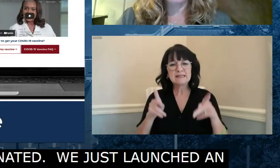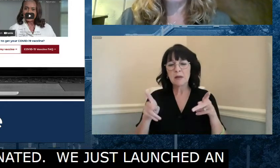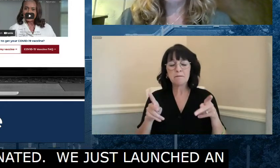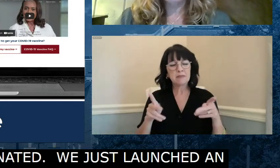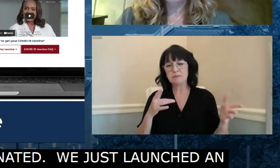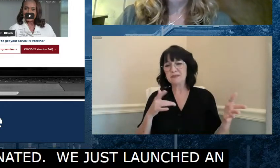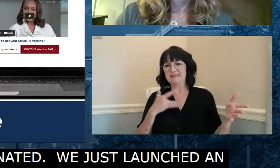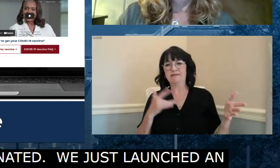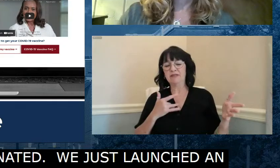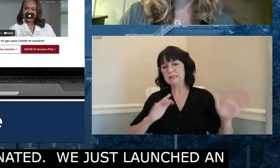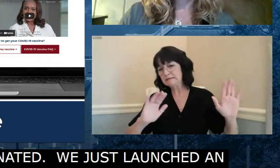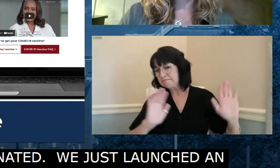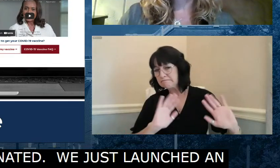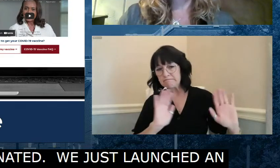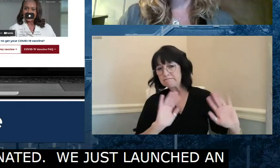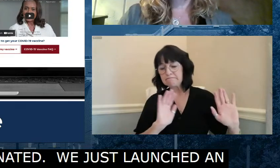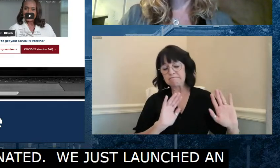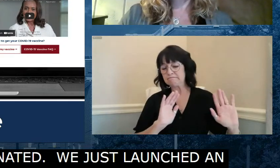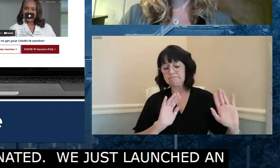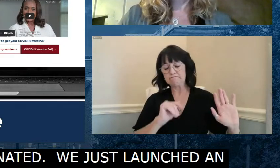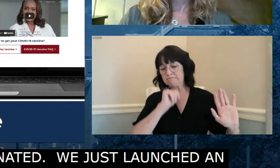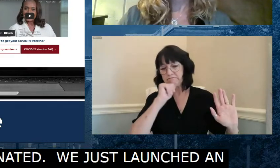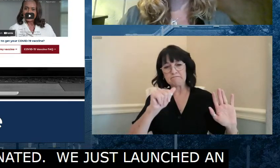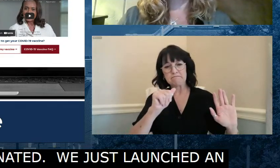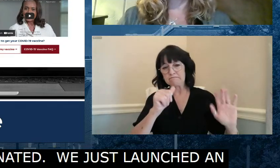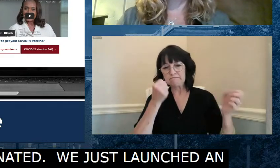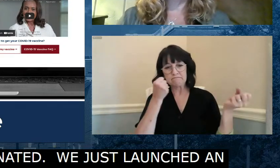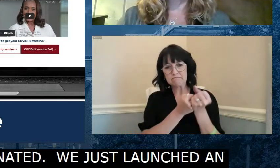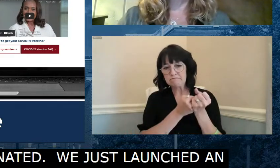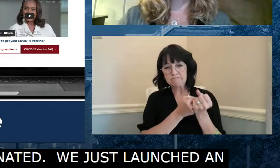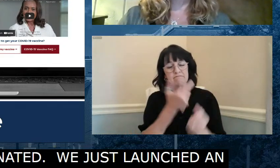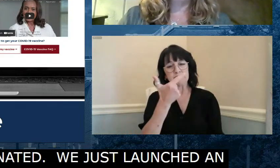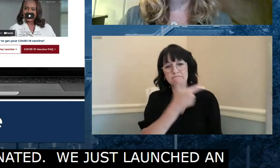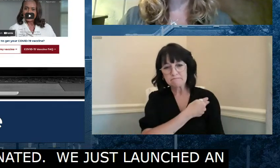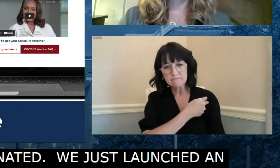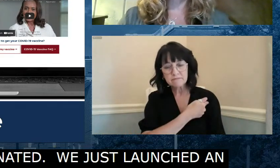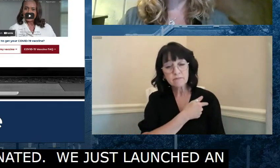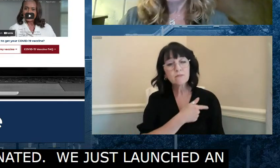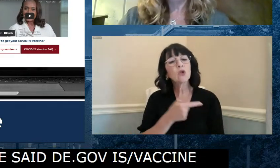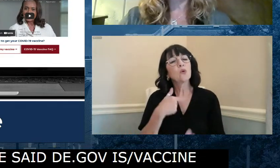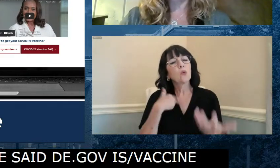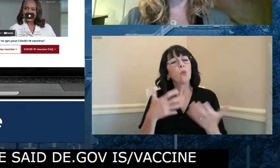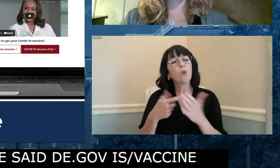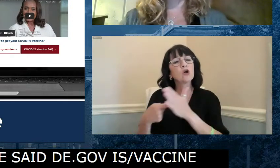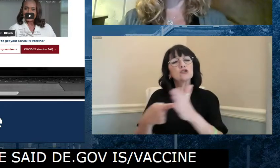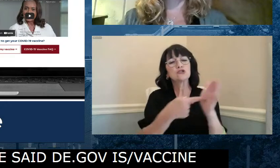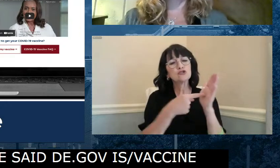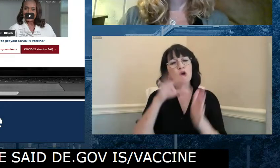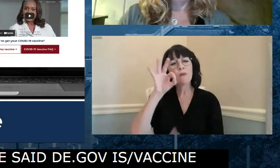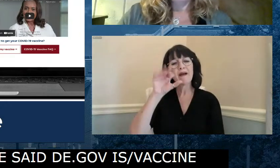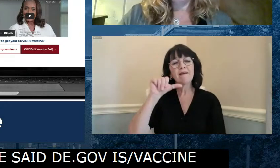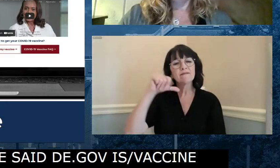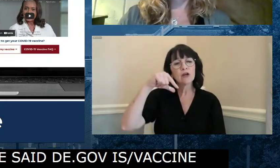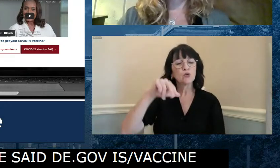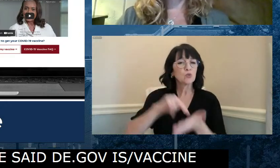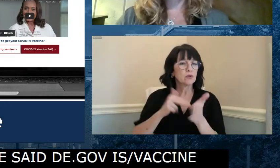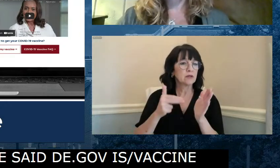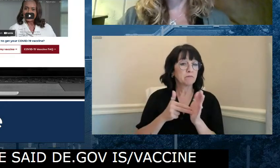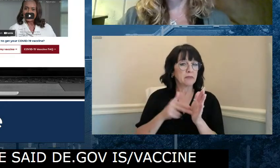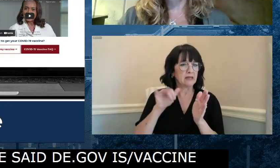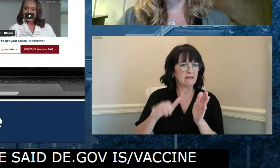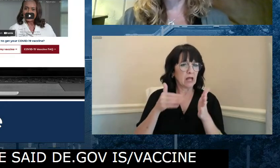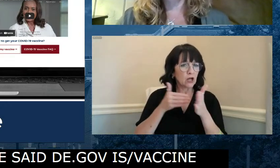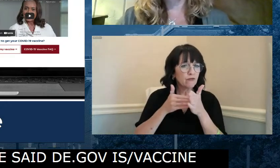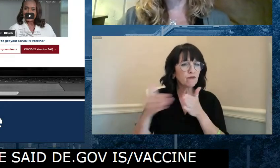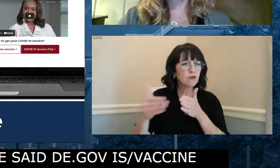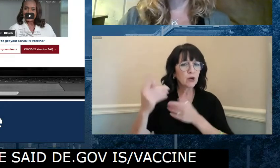de.gov/vaccine science, that provides answers to frequently asked questions about the safety and the science behind the vaccine,